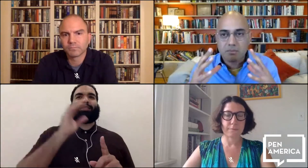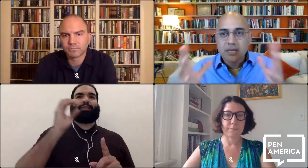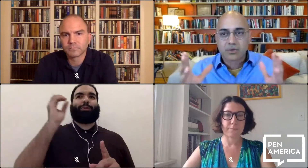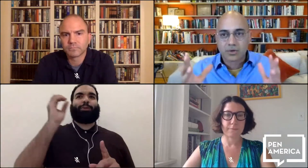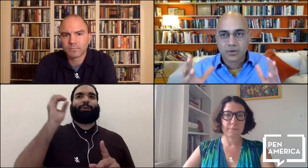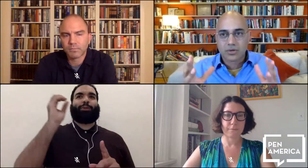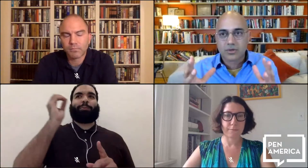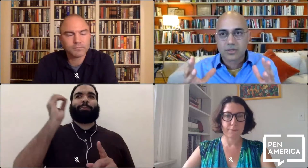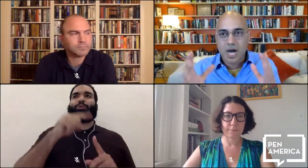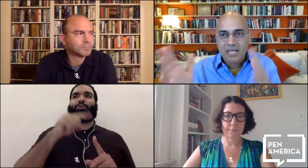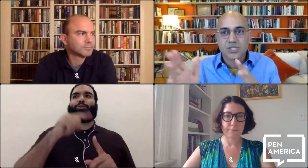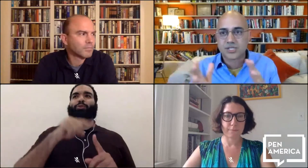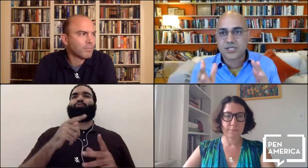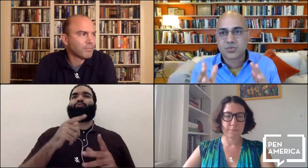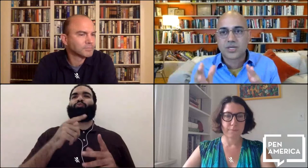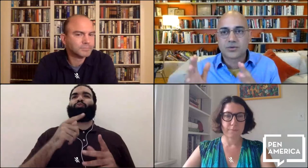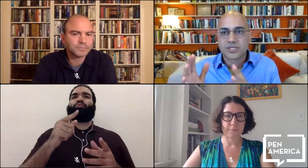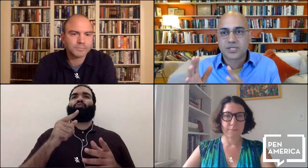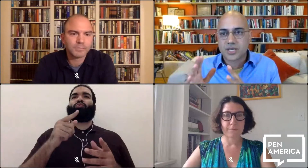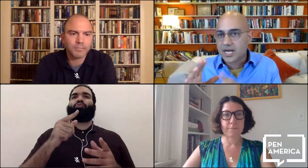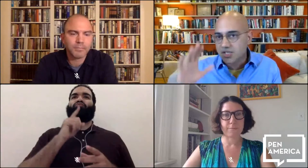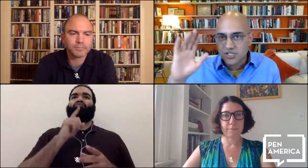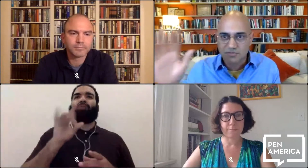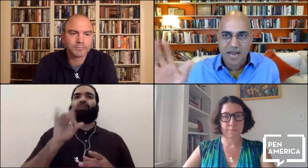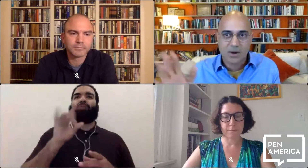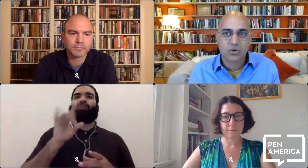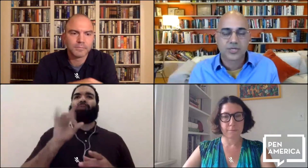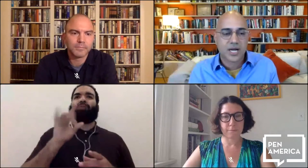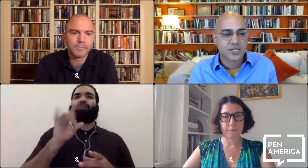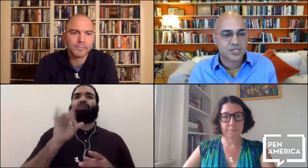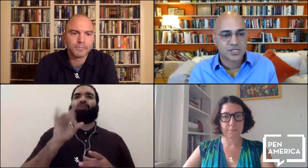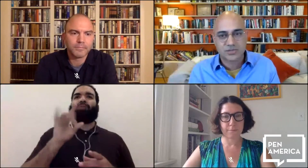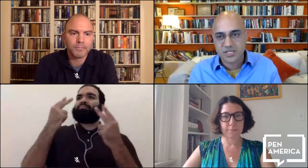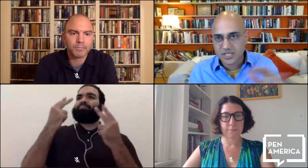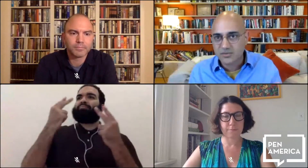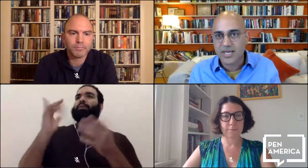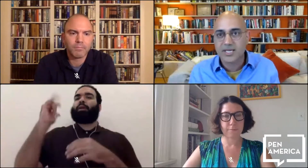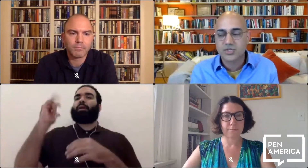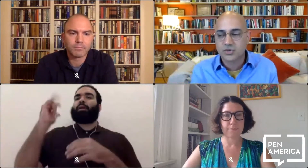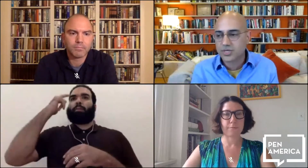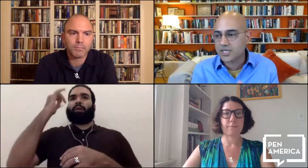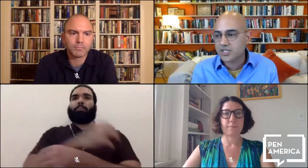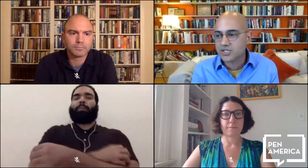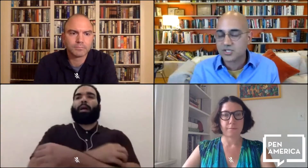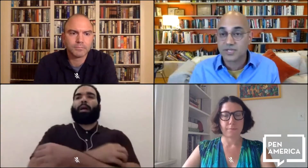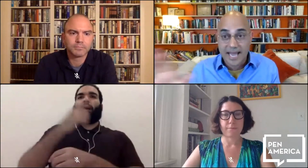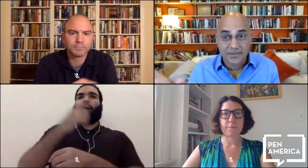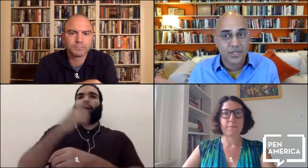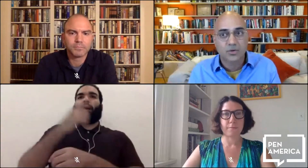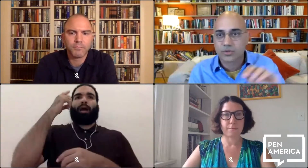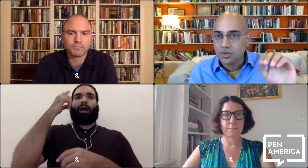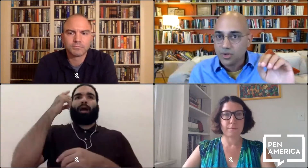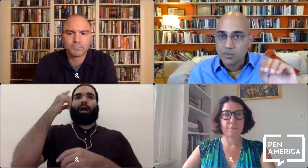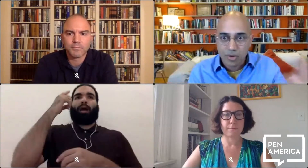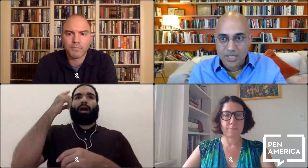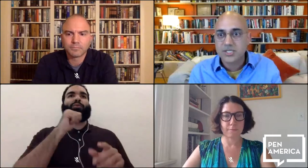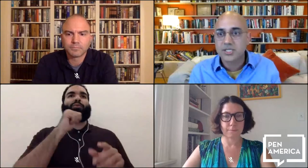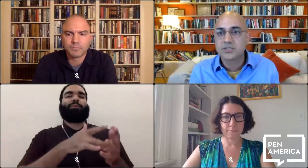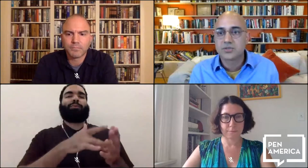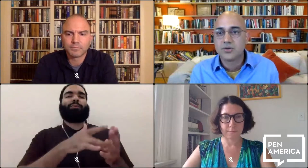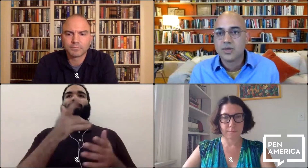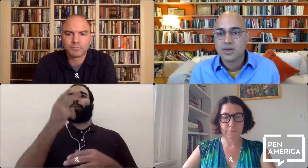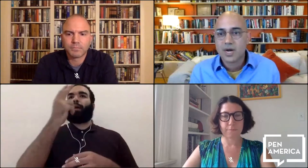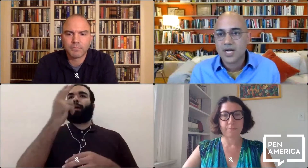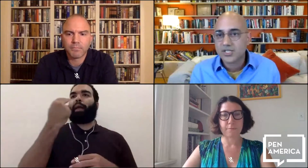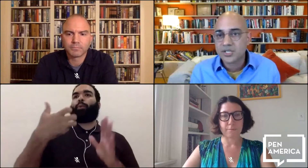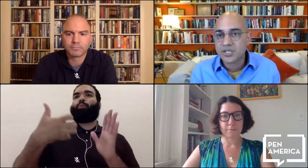really mirror consciousness, whether it's the consciousness of power, or the consciousness of the disadvantaged, or the consciousness of the Catholic or the Protestant,